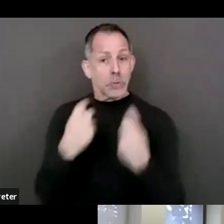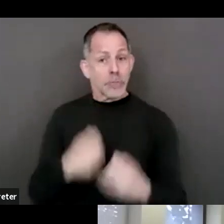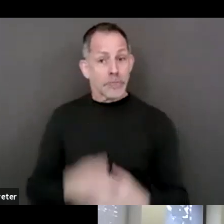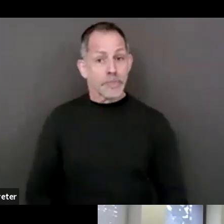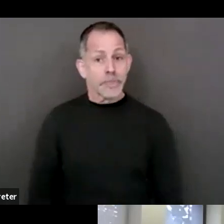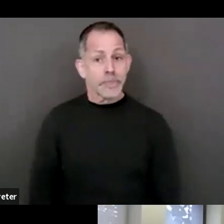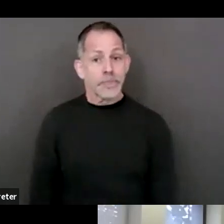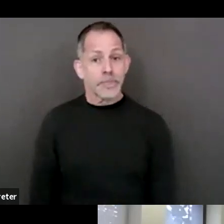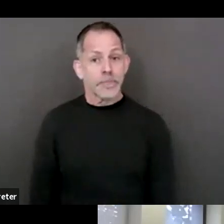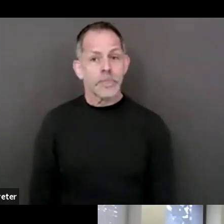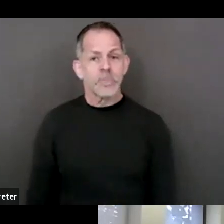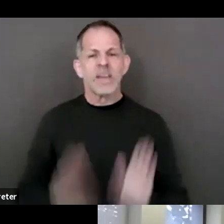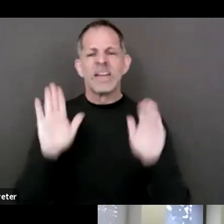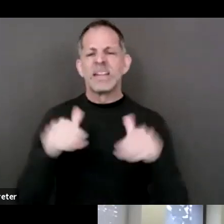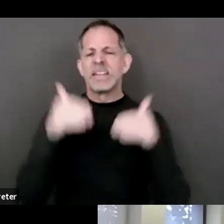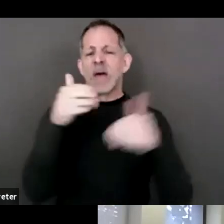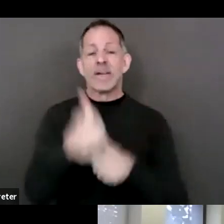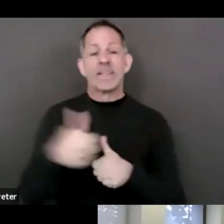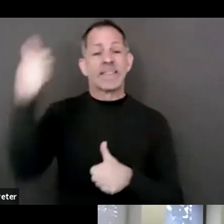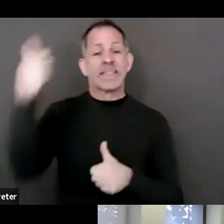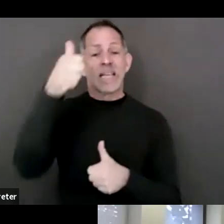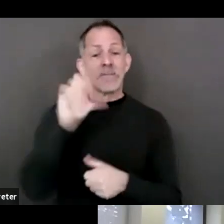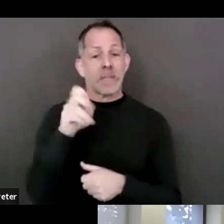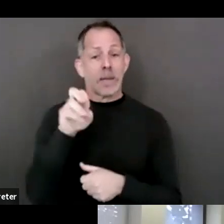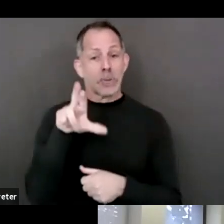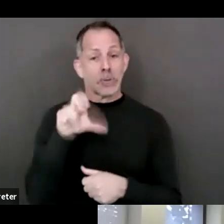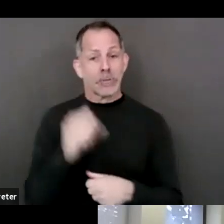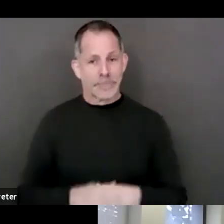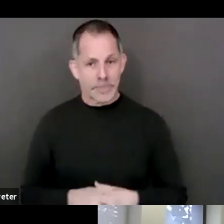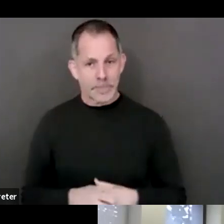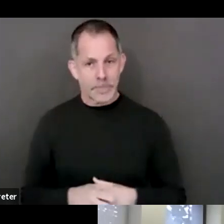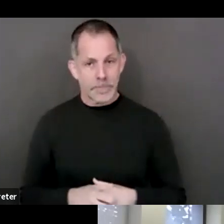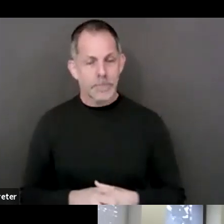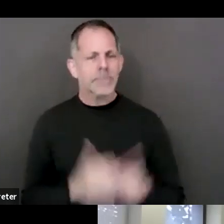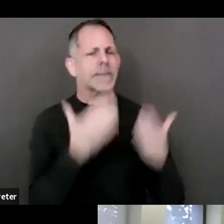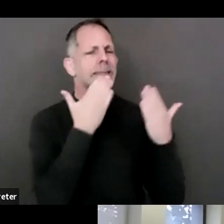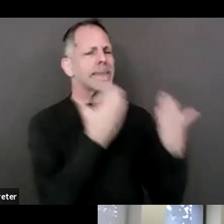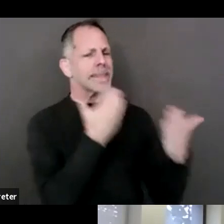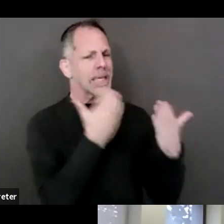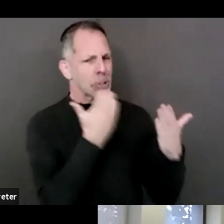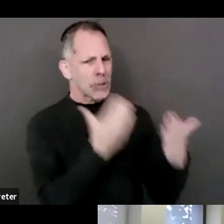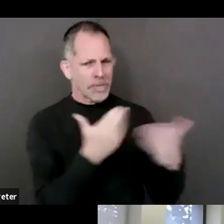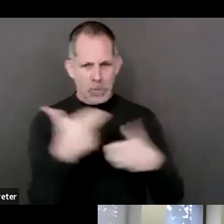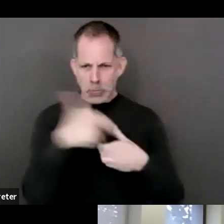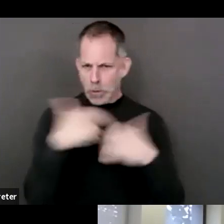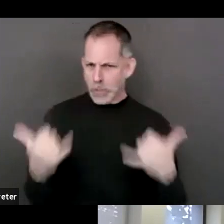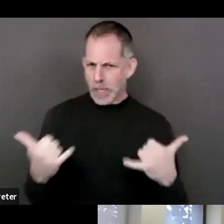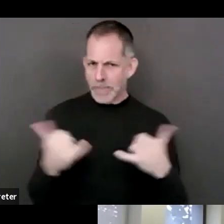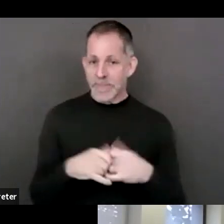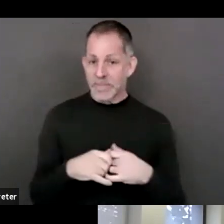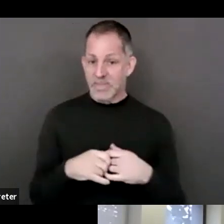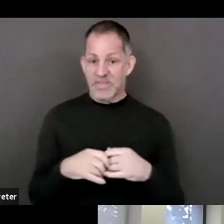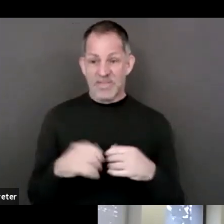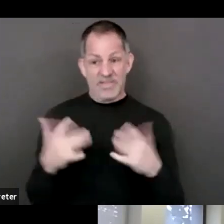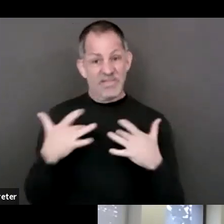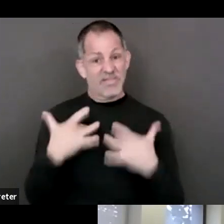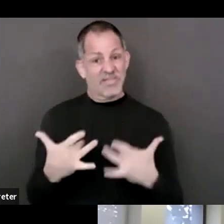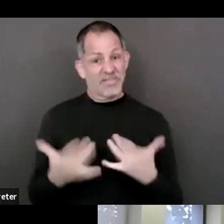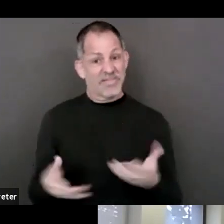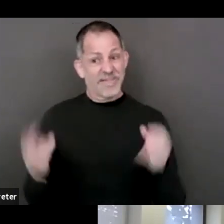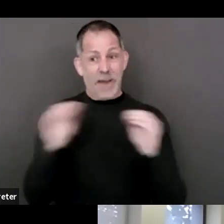Thanks for joining us today. Good morning. Since we have more people than usual today presenting, I'm going to keep my comments really